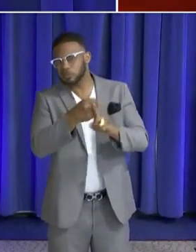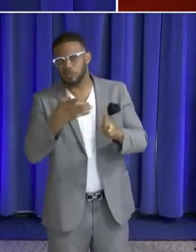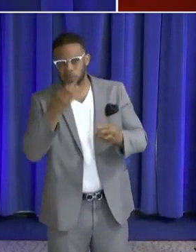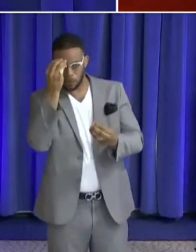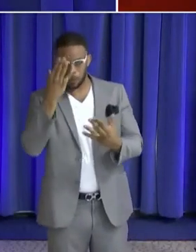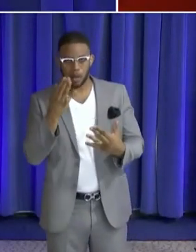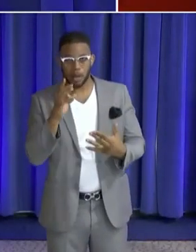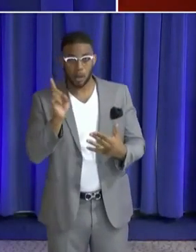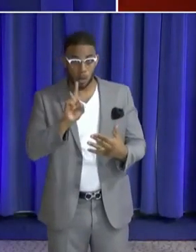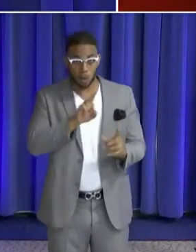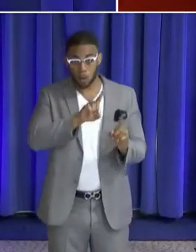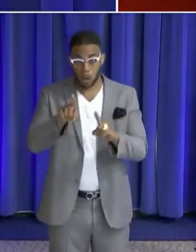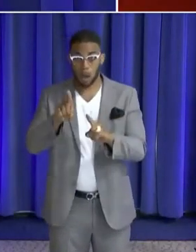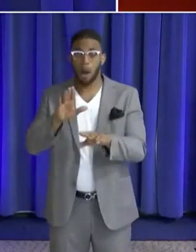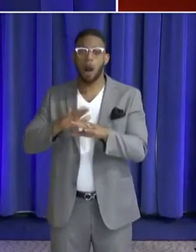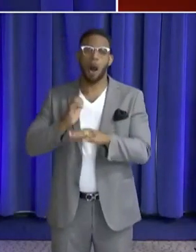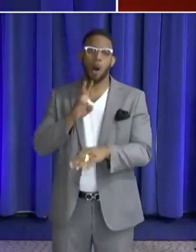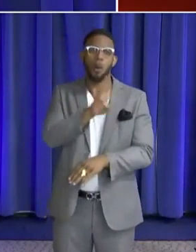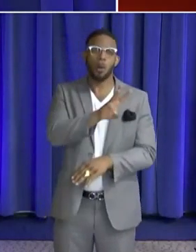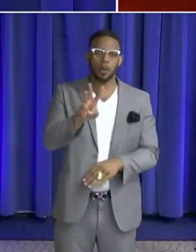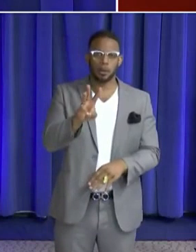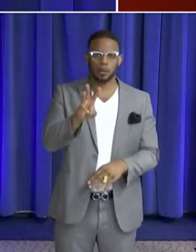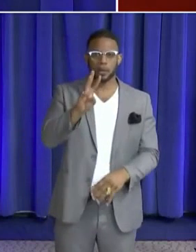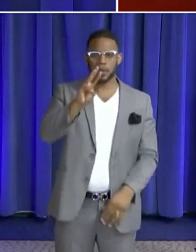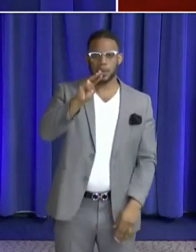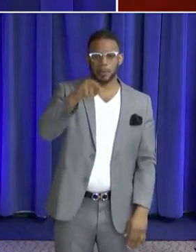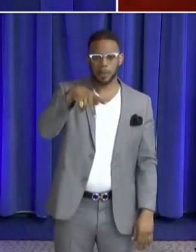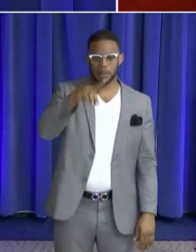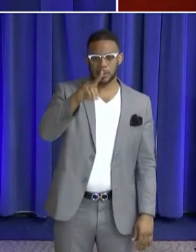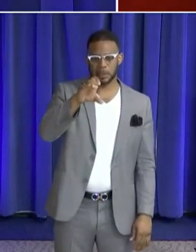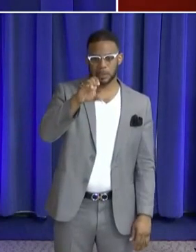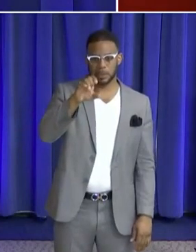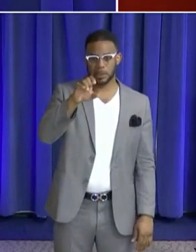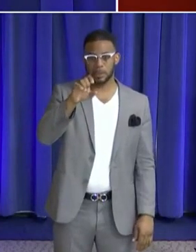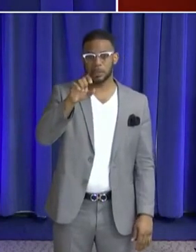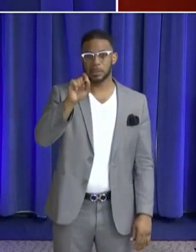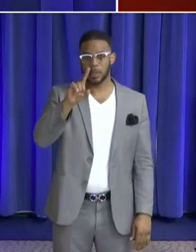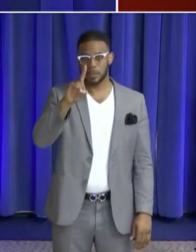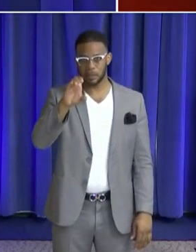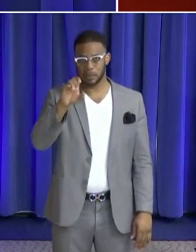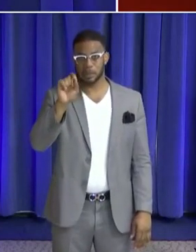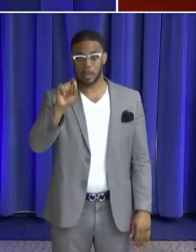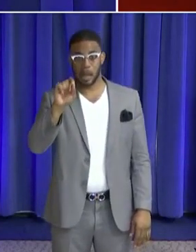information, you can get that on our website at mpdc.dc.gov.